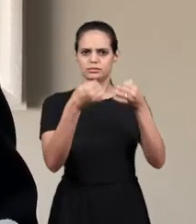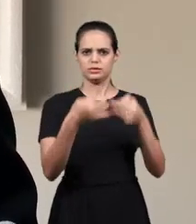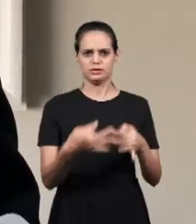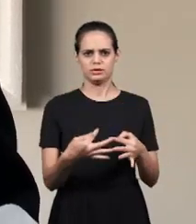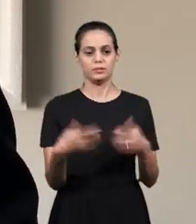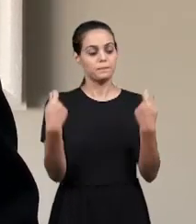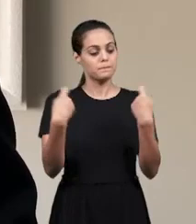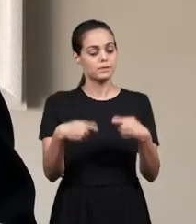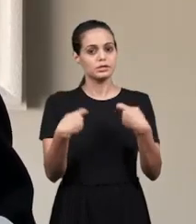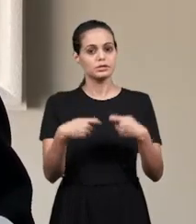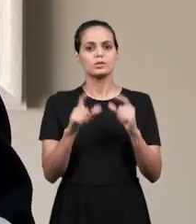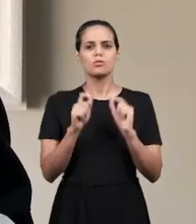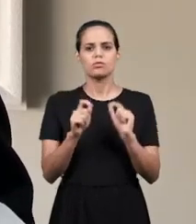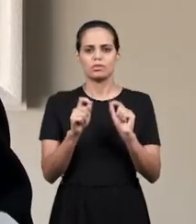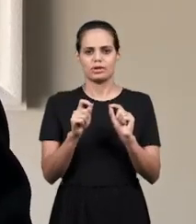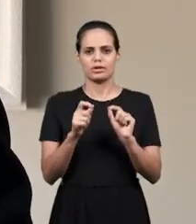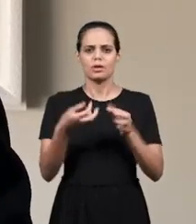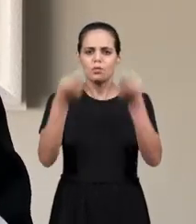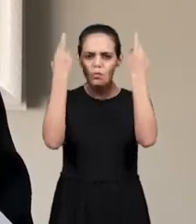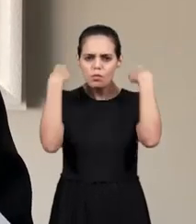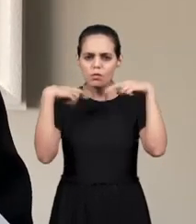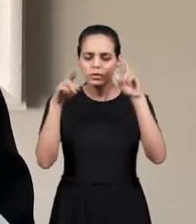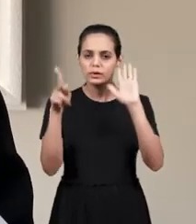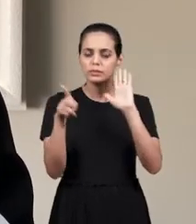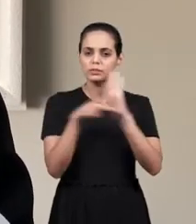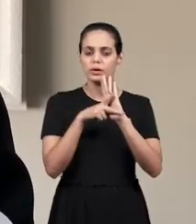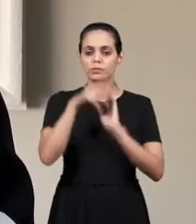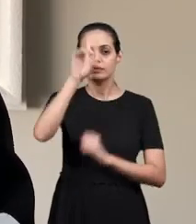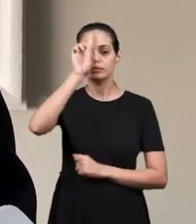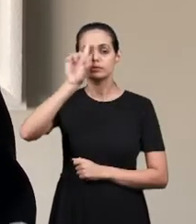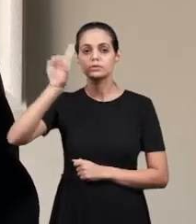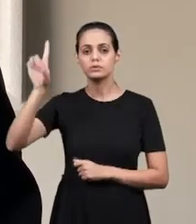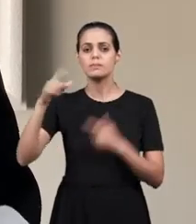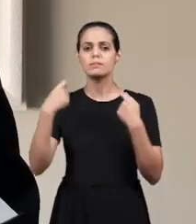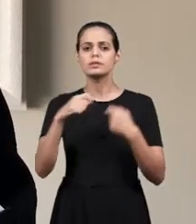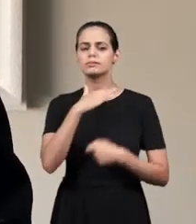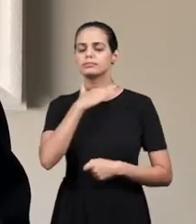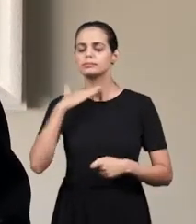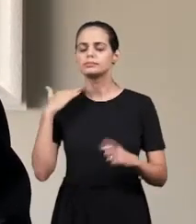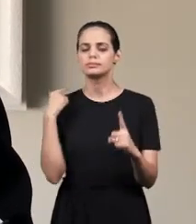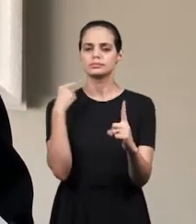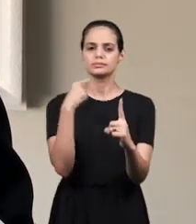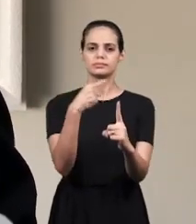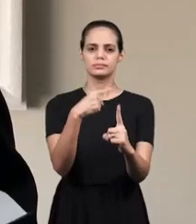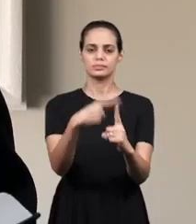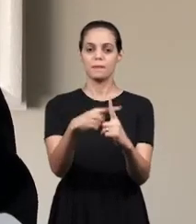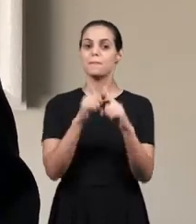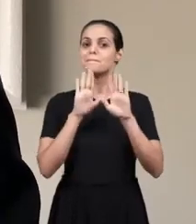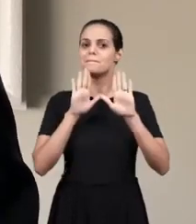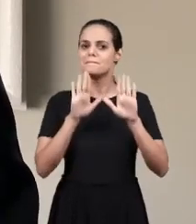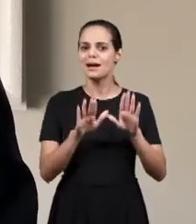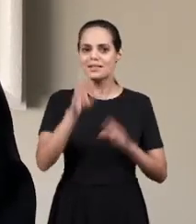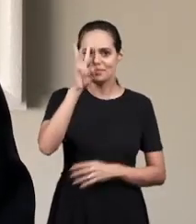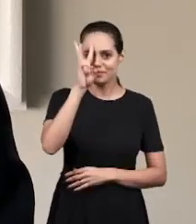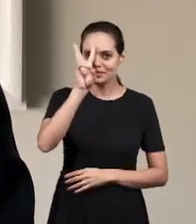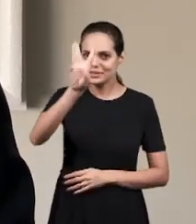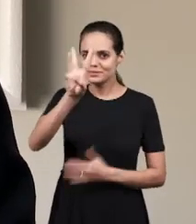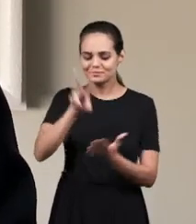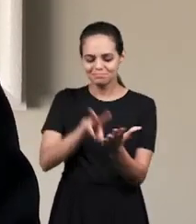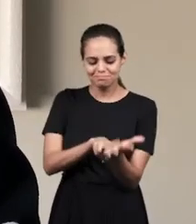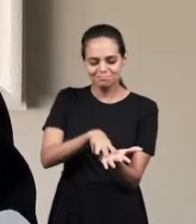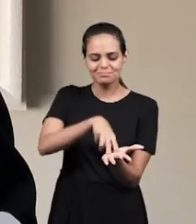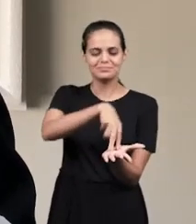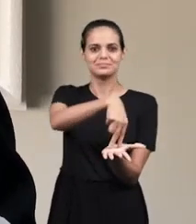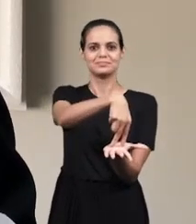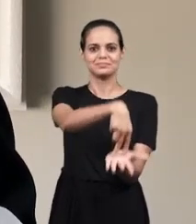God would die. It was necessary for him to die, for one day for him to resurrect, so that the